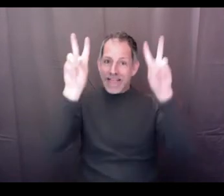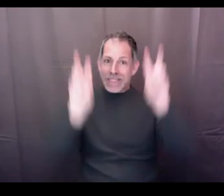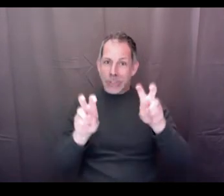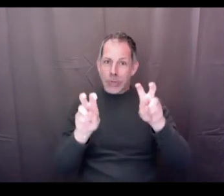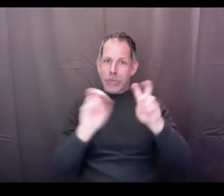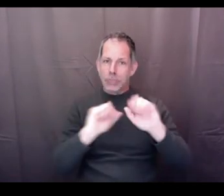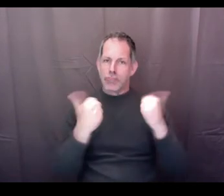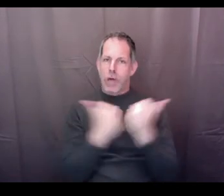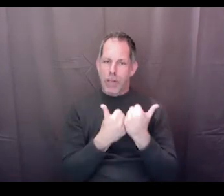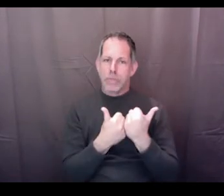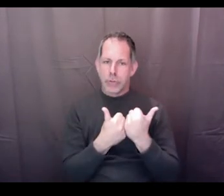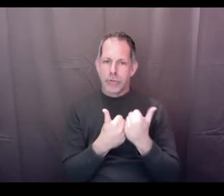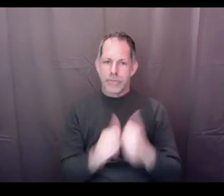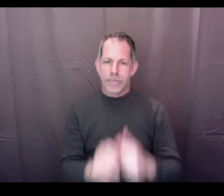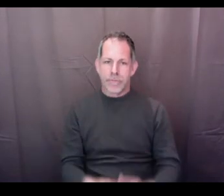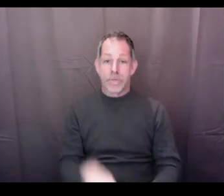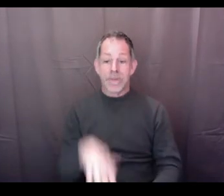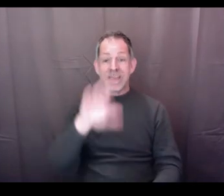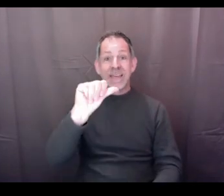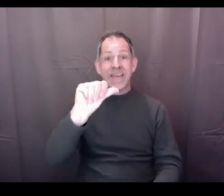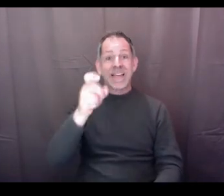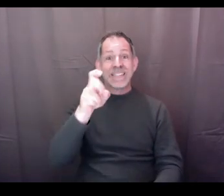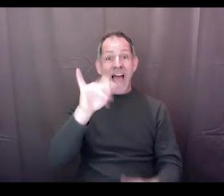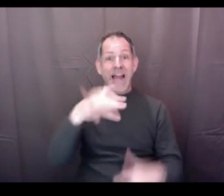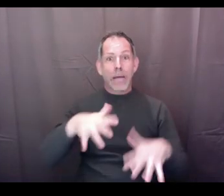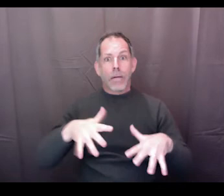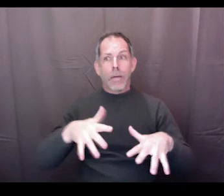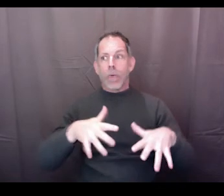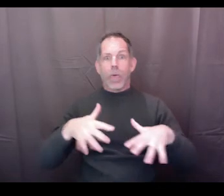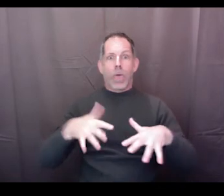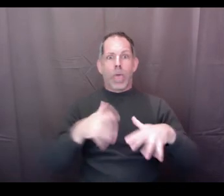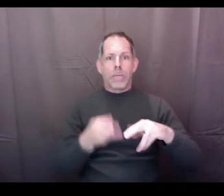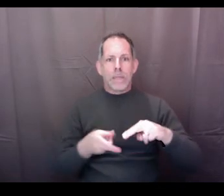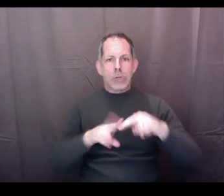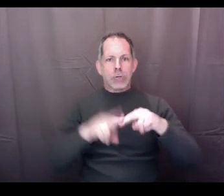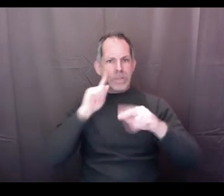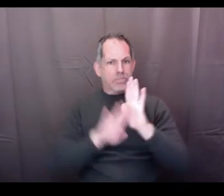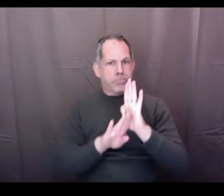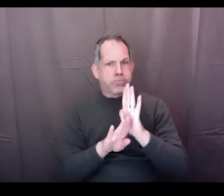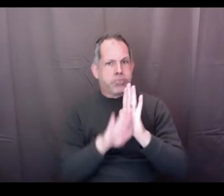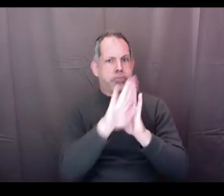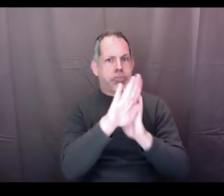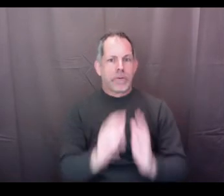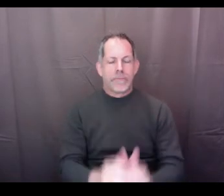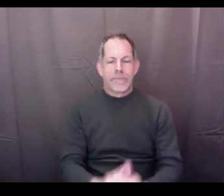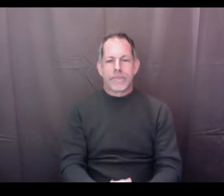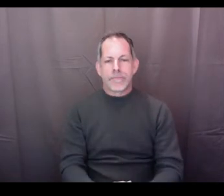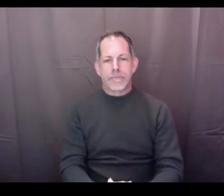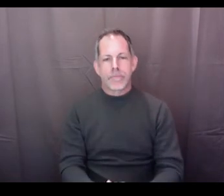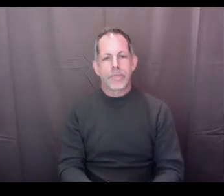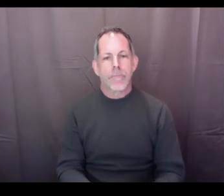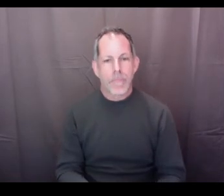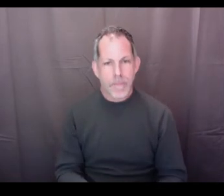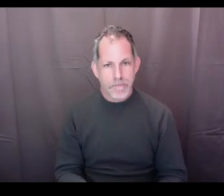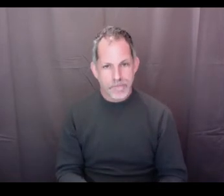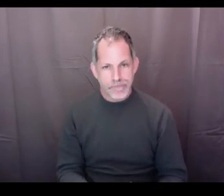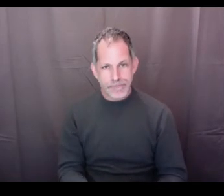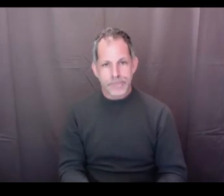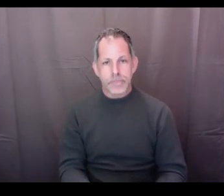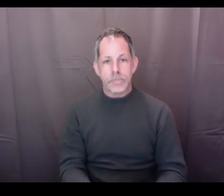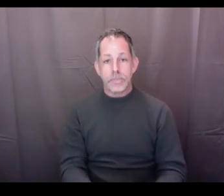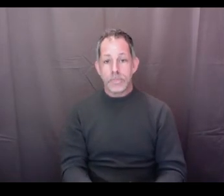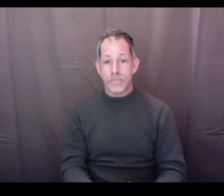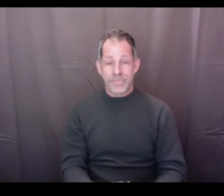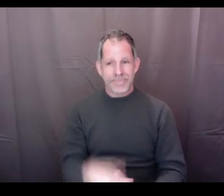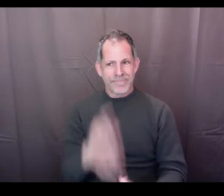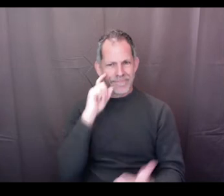in increased anxiety levels, which has already been very high in our community and in our society,